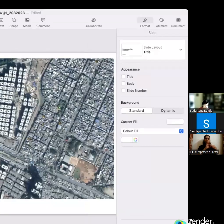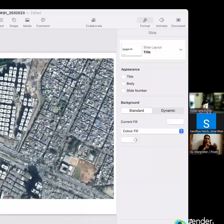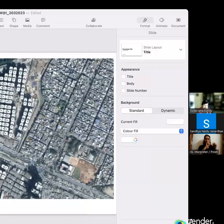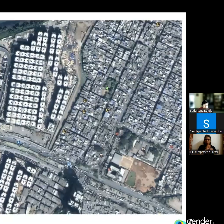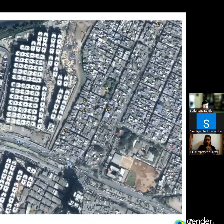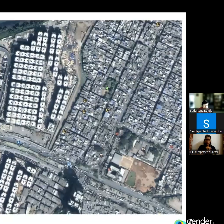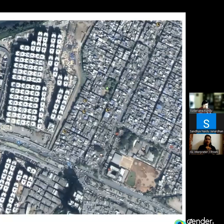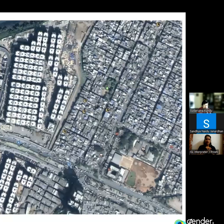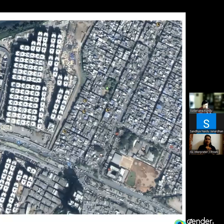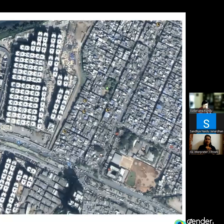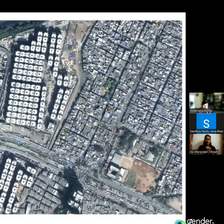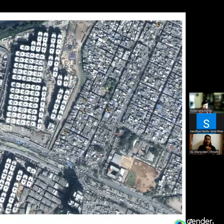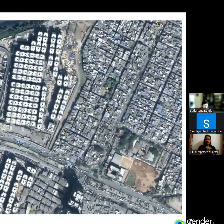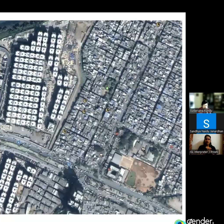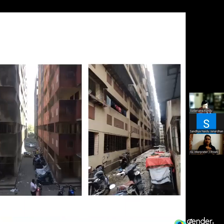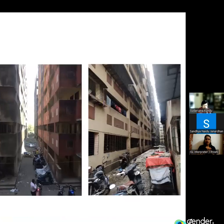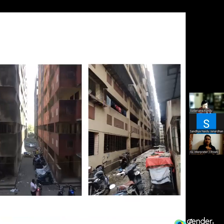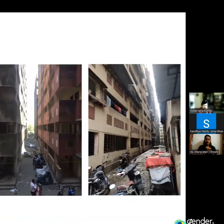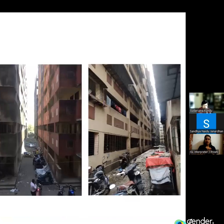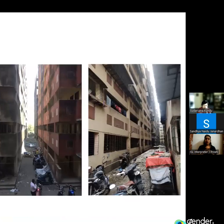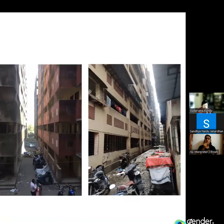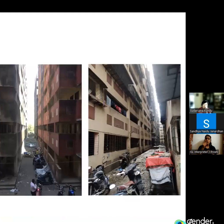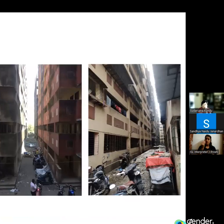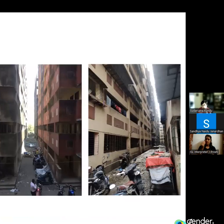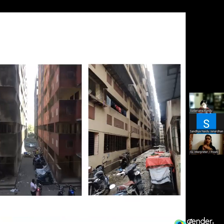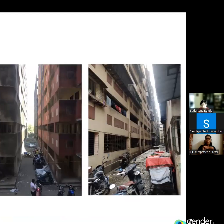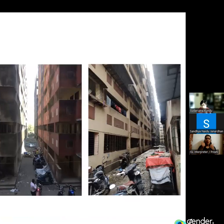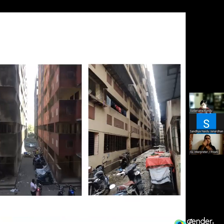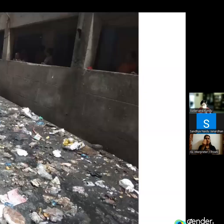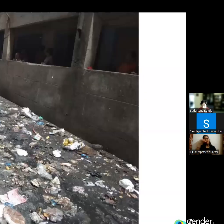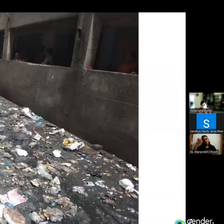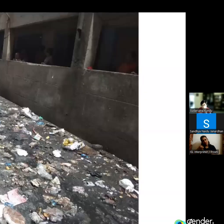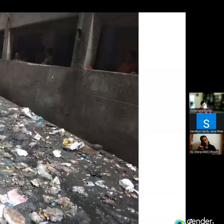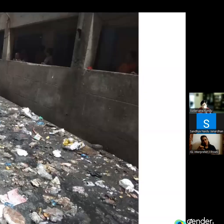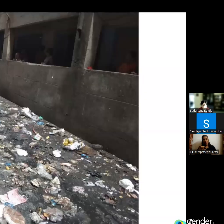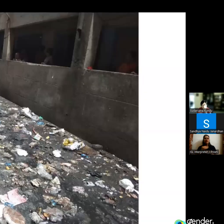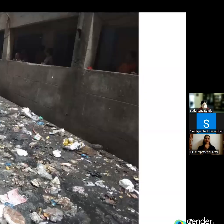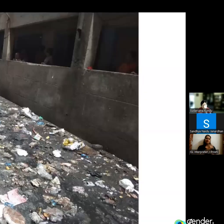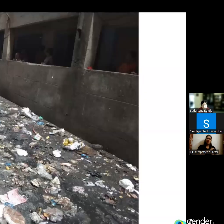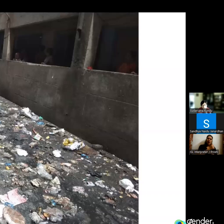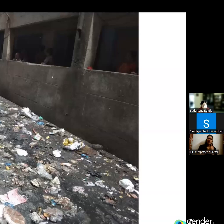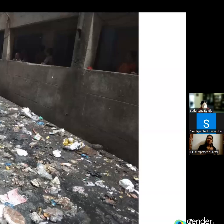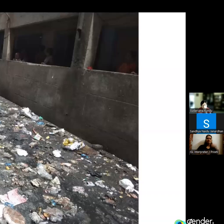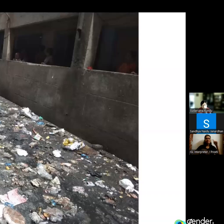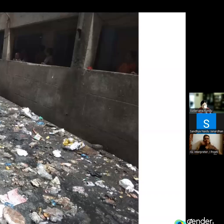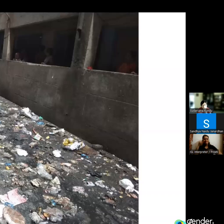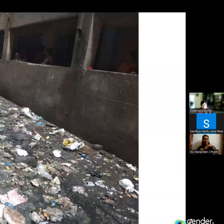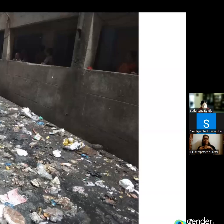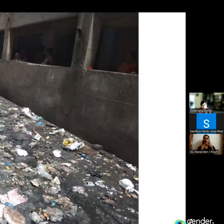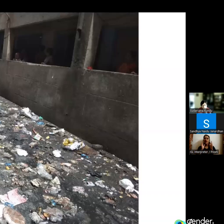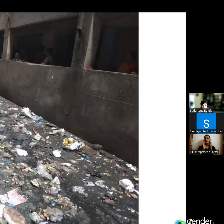festival, we were able to, because of the kind of passion and the kind of drive that the youth